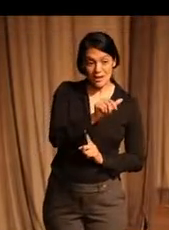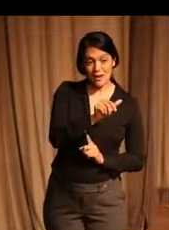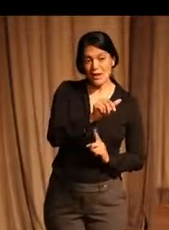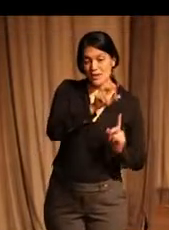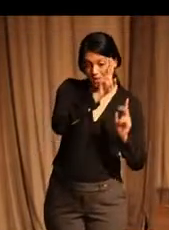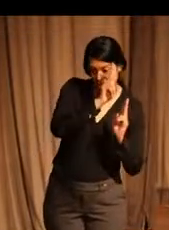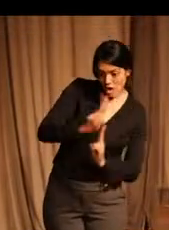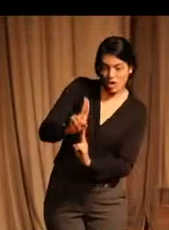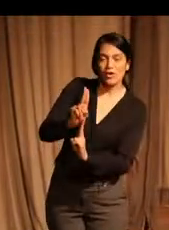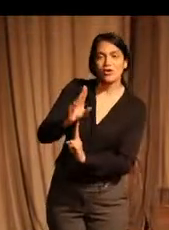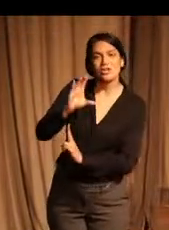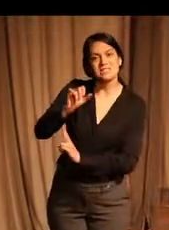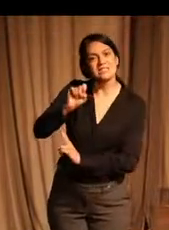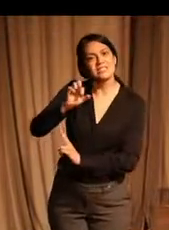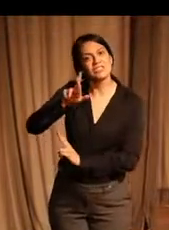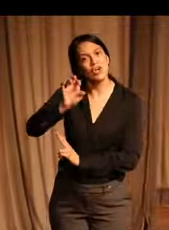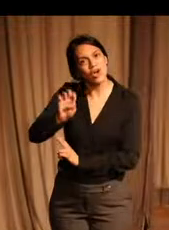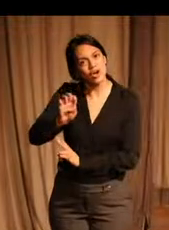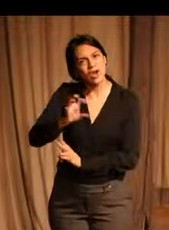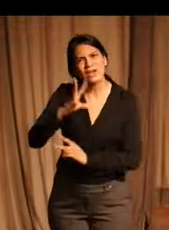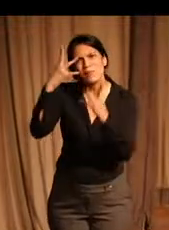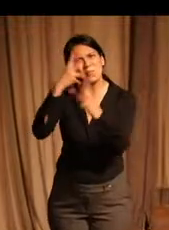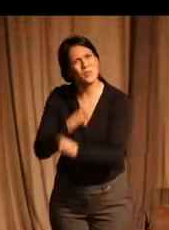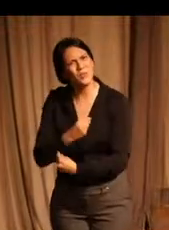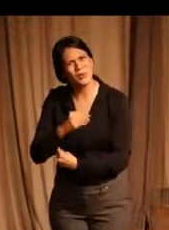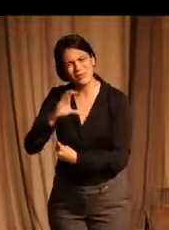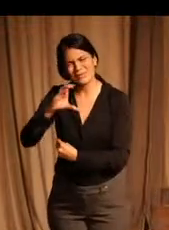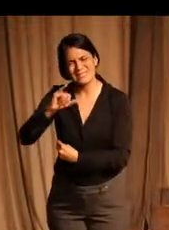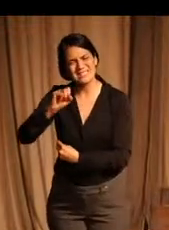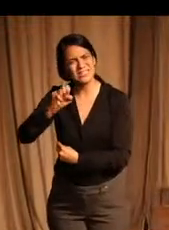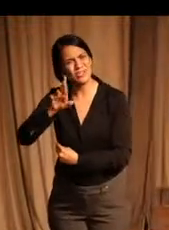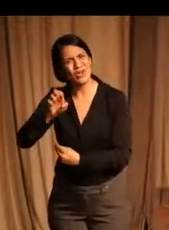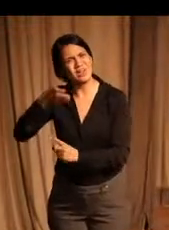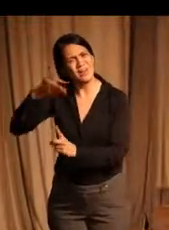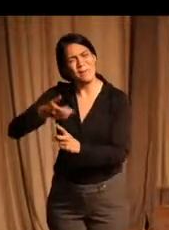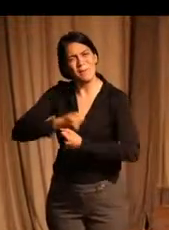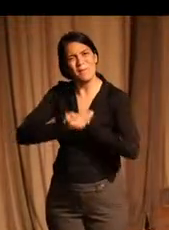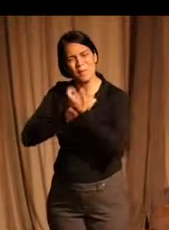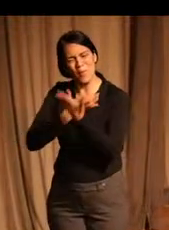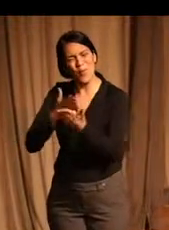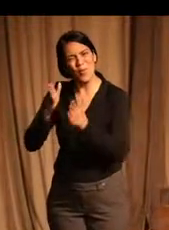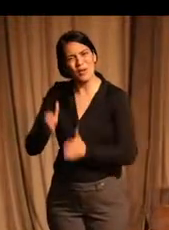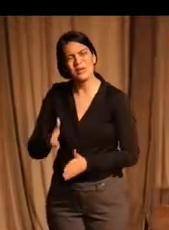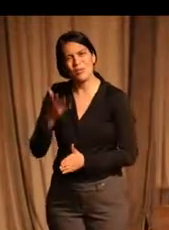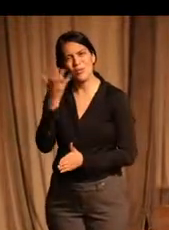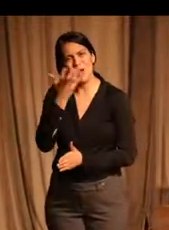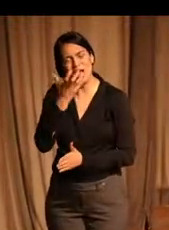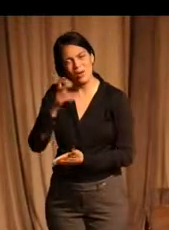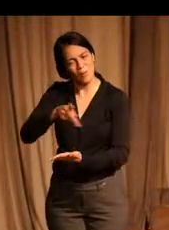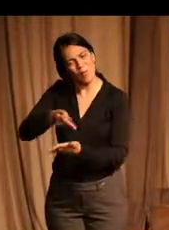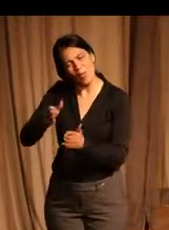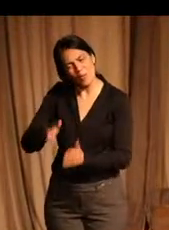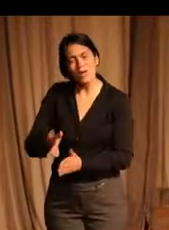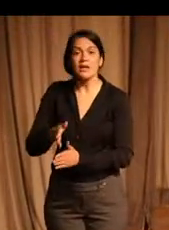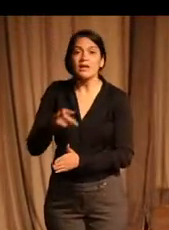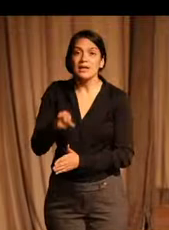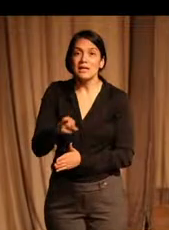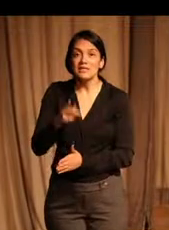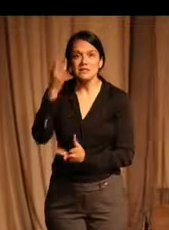beauty of Césaire as, you know, a poet, as a thinker, as somebody who's